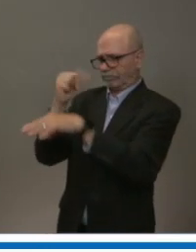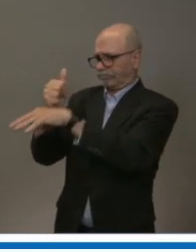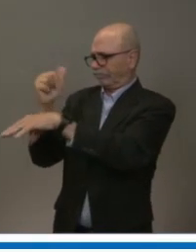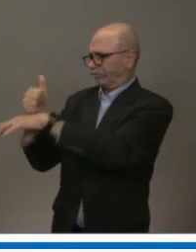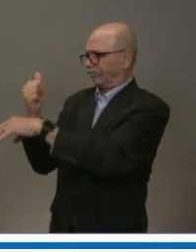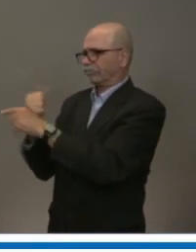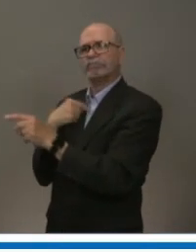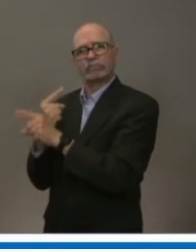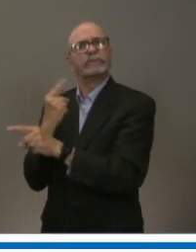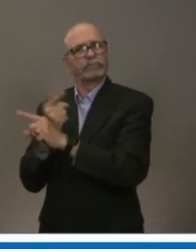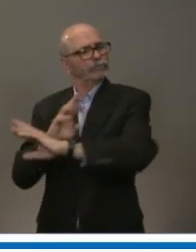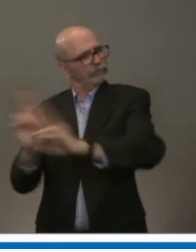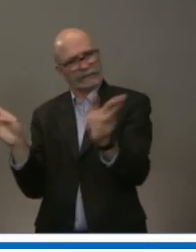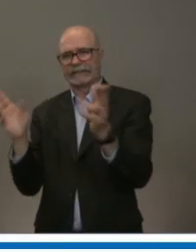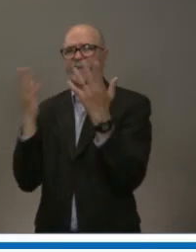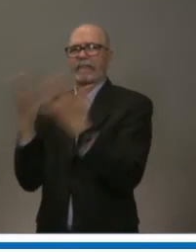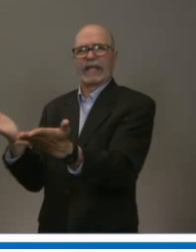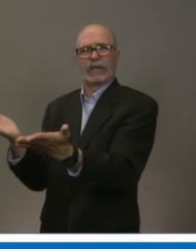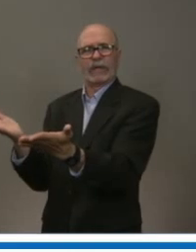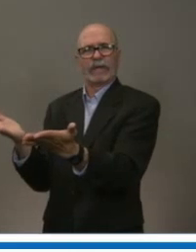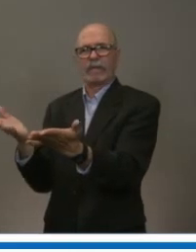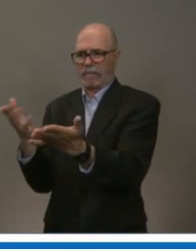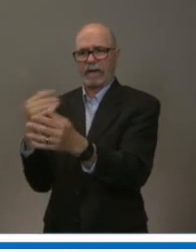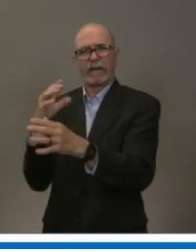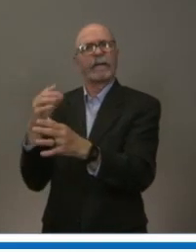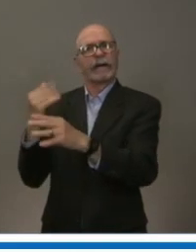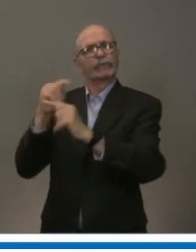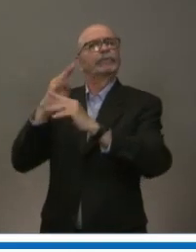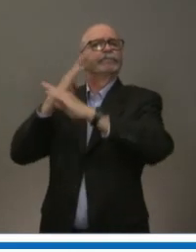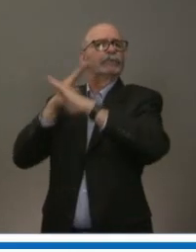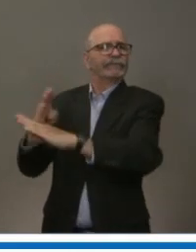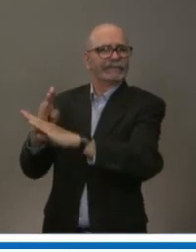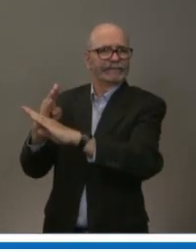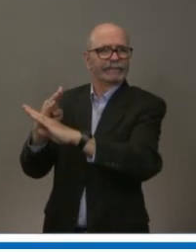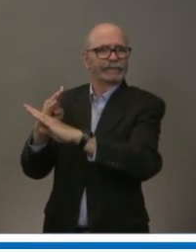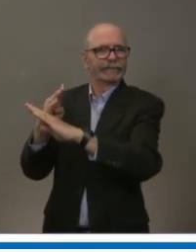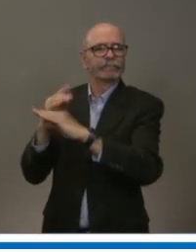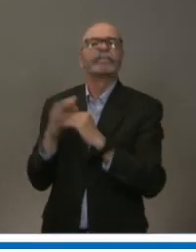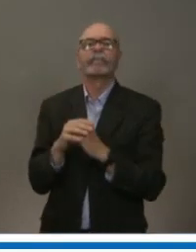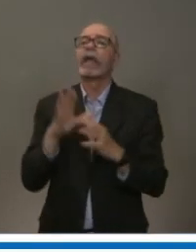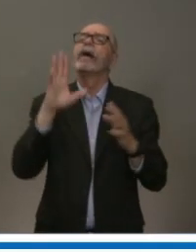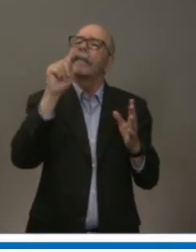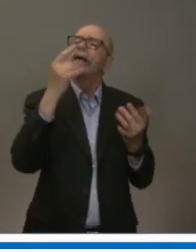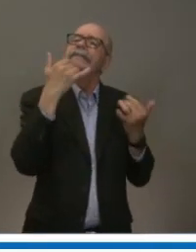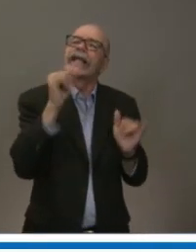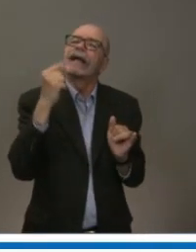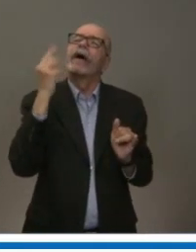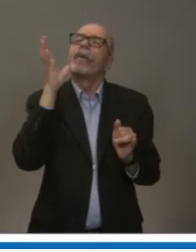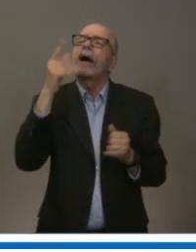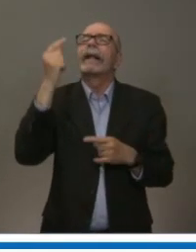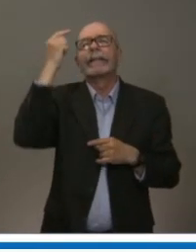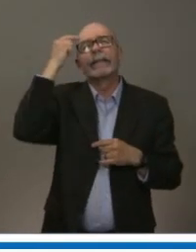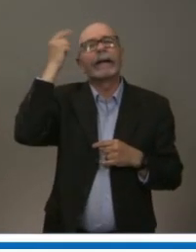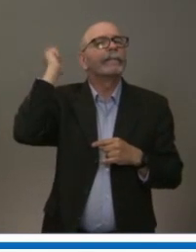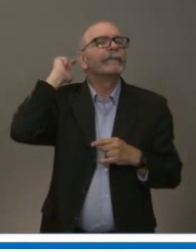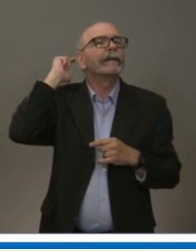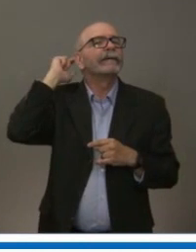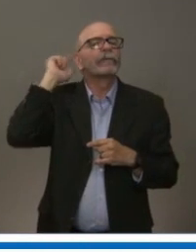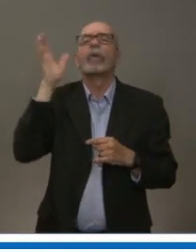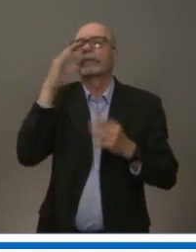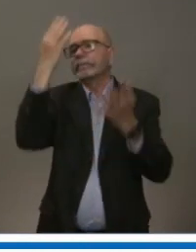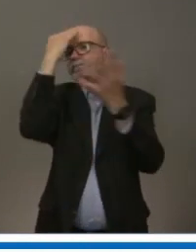Scotia. As for the modeling piece, we continue to work at that and hope to be able to bring something forward on that very soon. Next, we'll go to